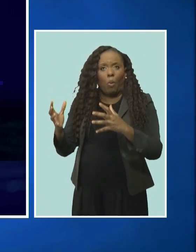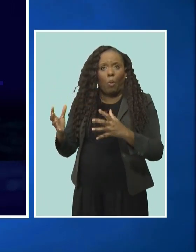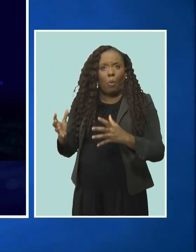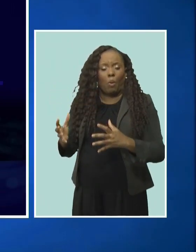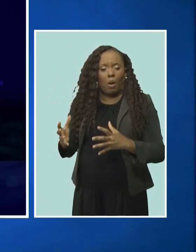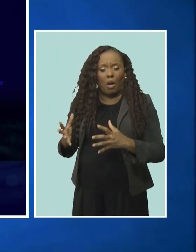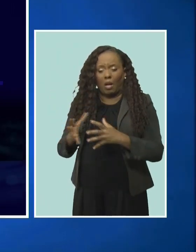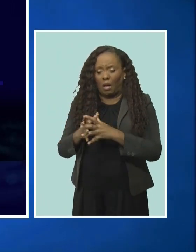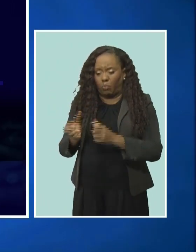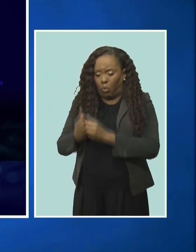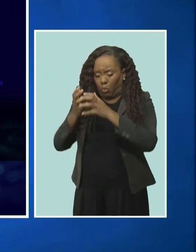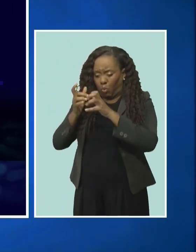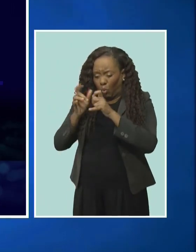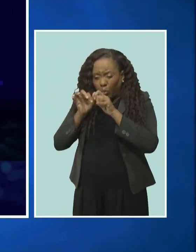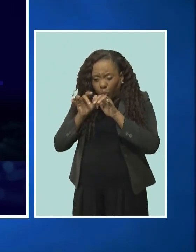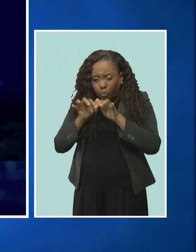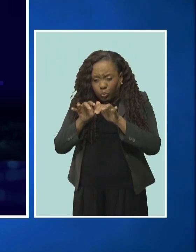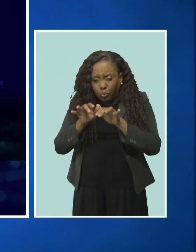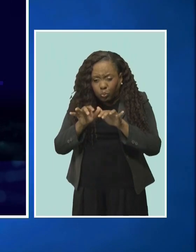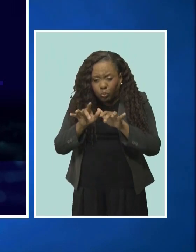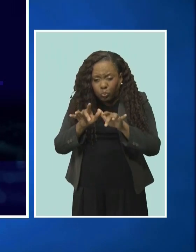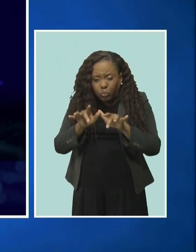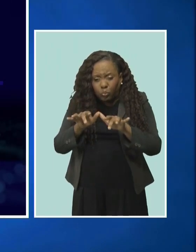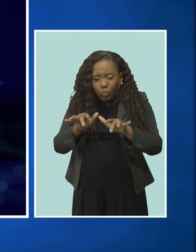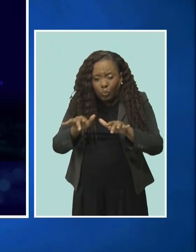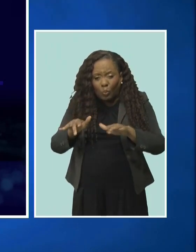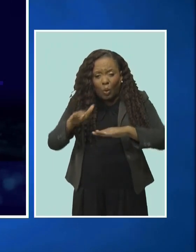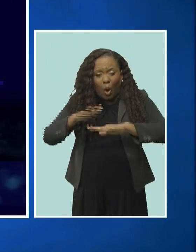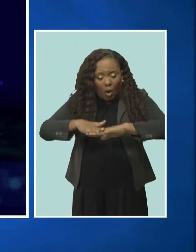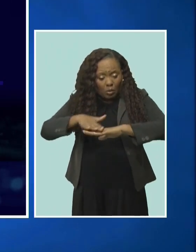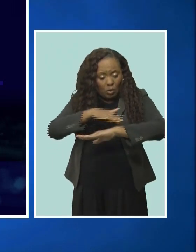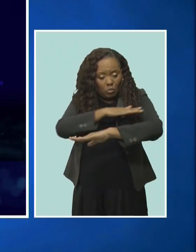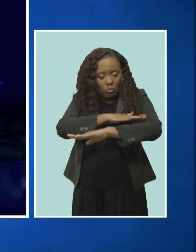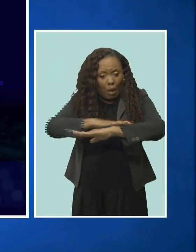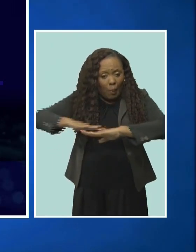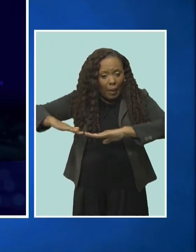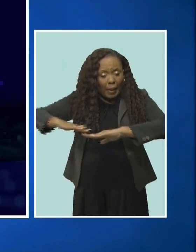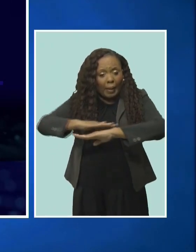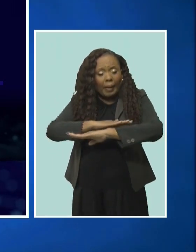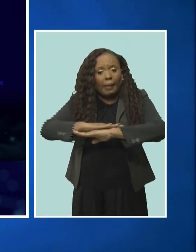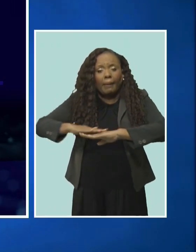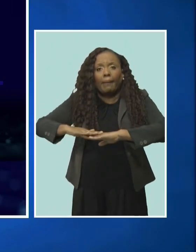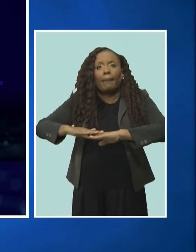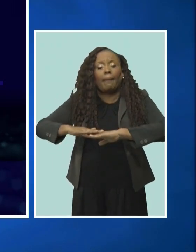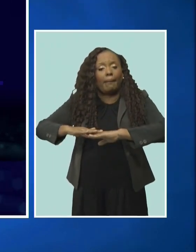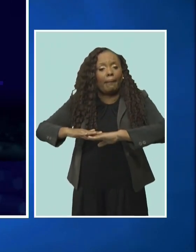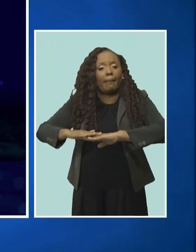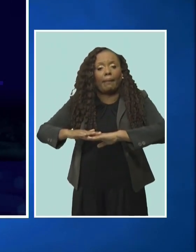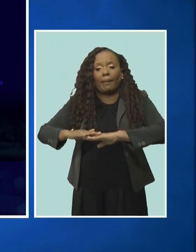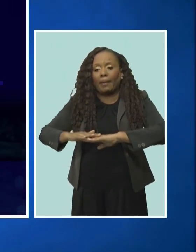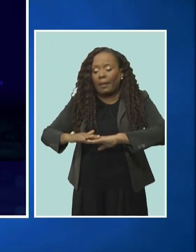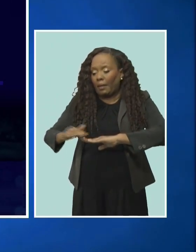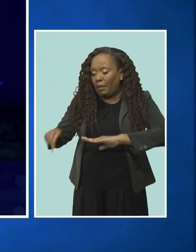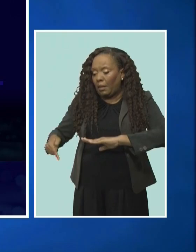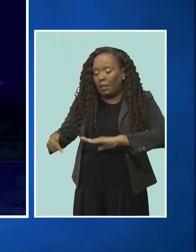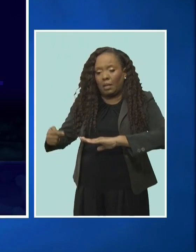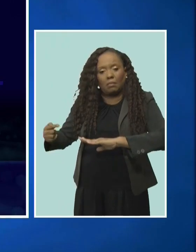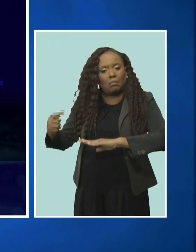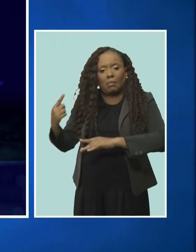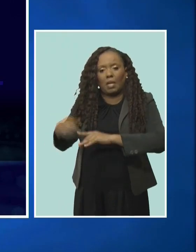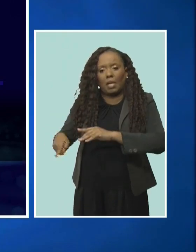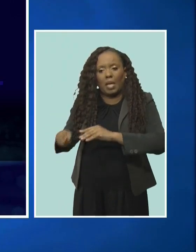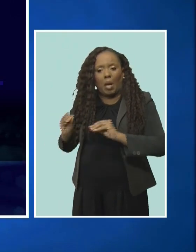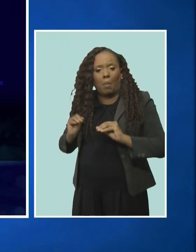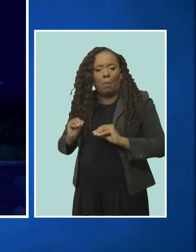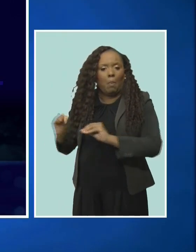leaving a lot of debris on the runway, and also causing the vehicle not to be able to move at